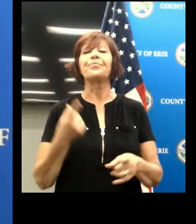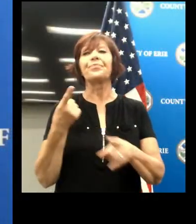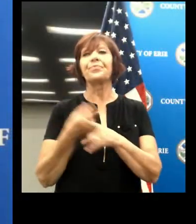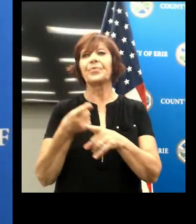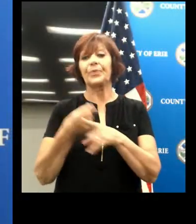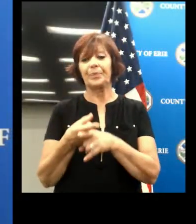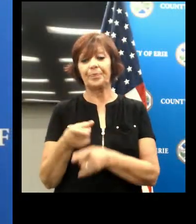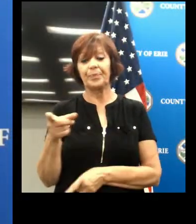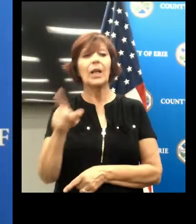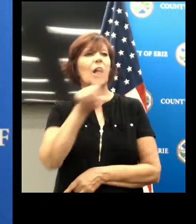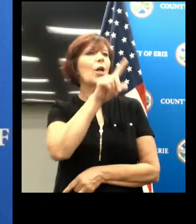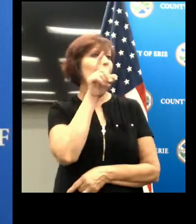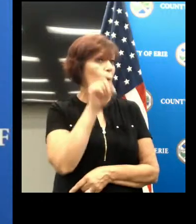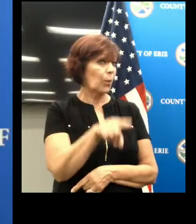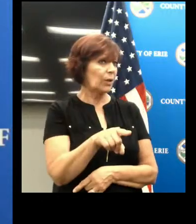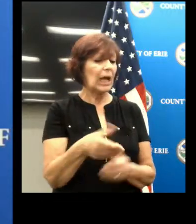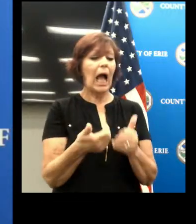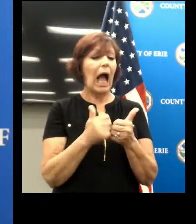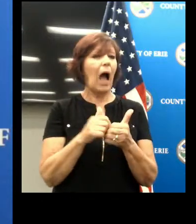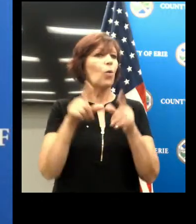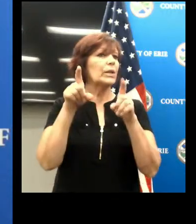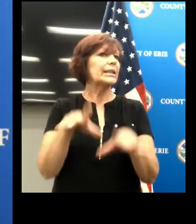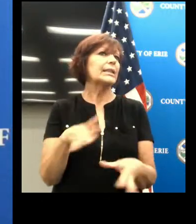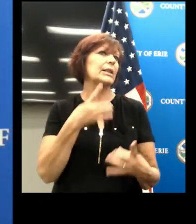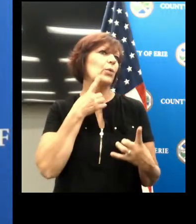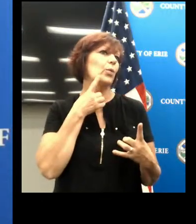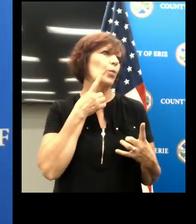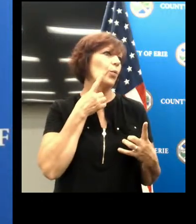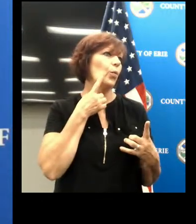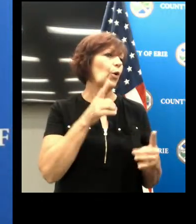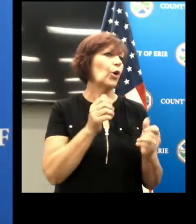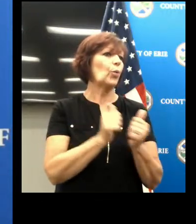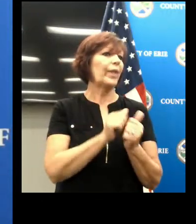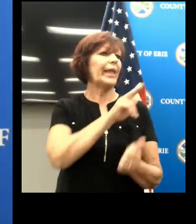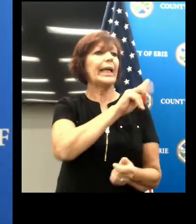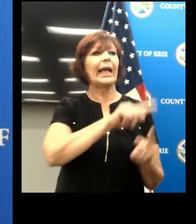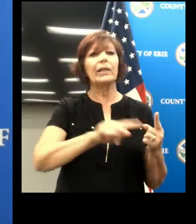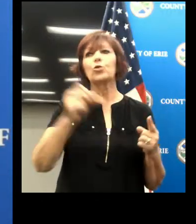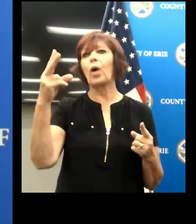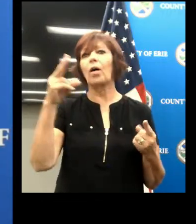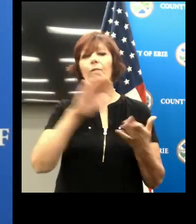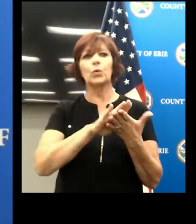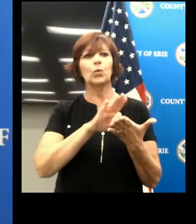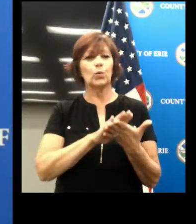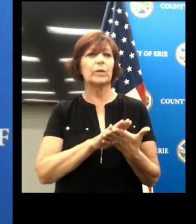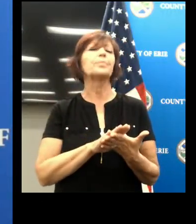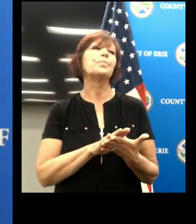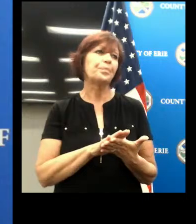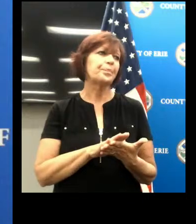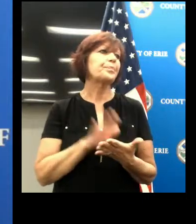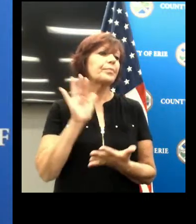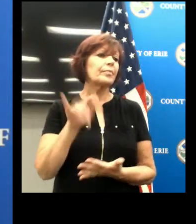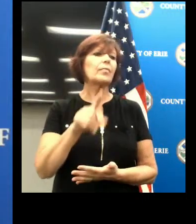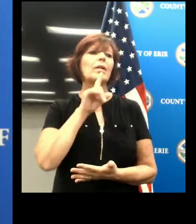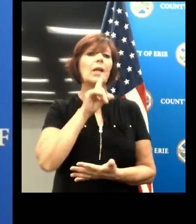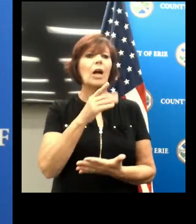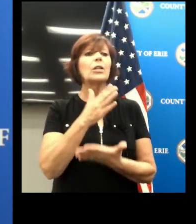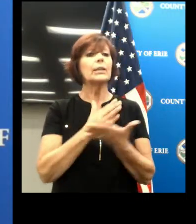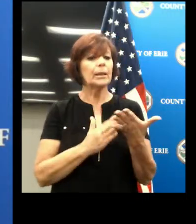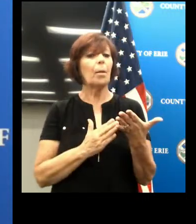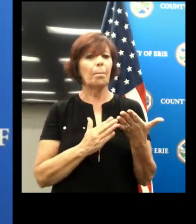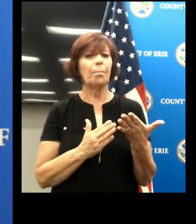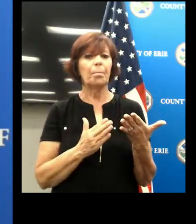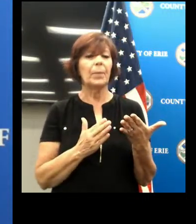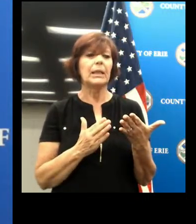is, how is testing going to work with K through 12 schools? So there actually are some pretty